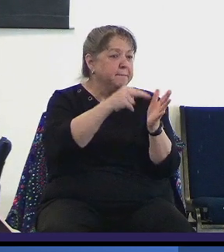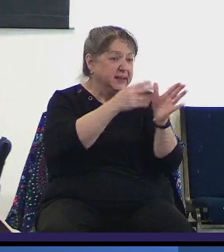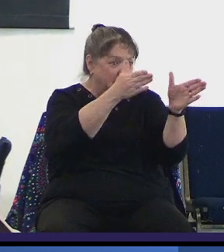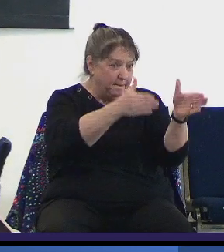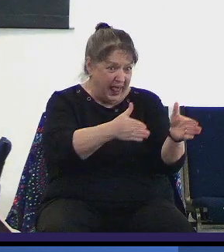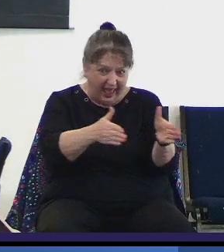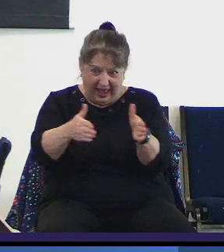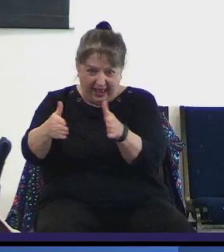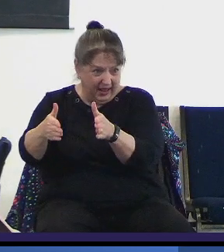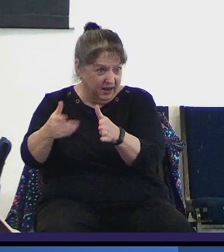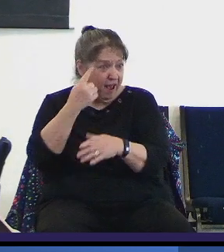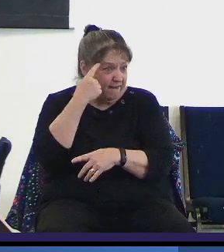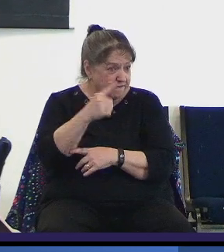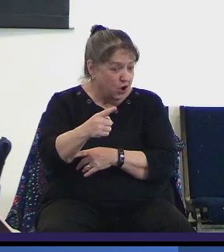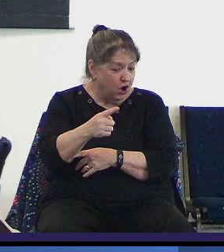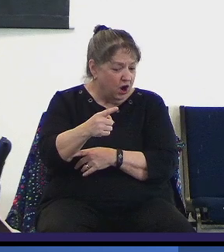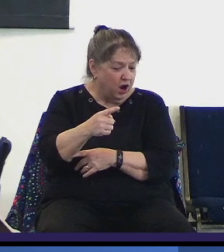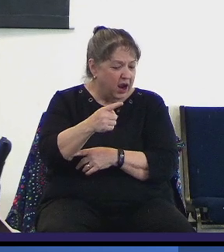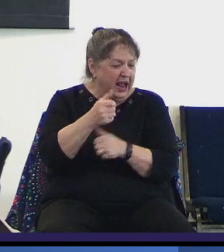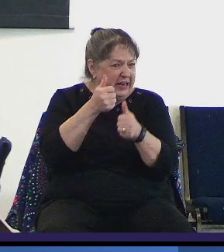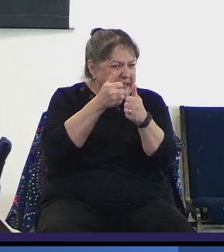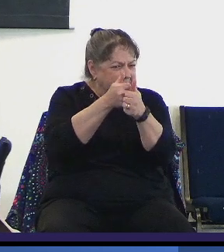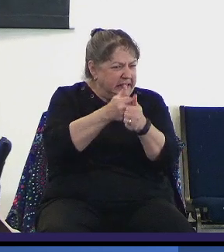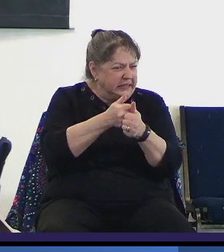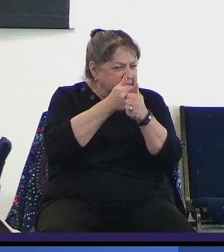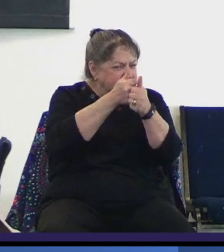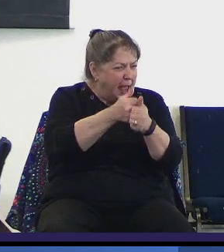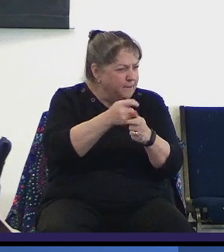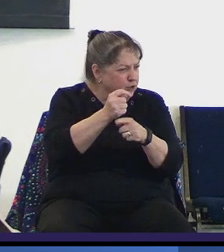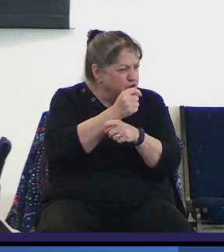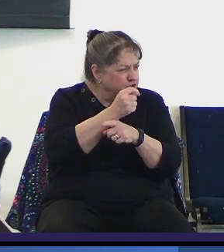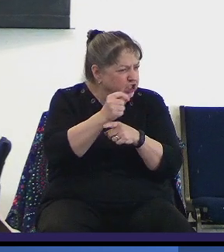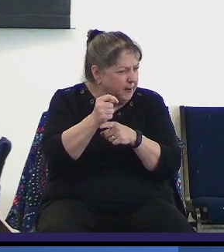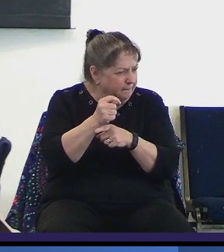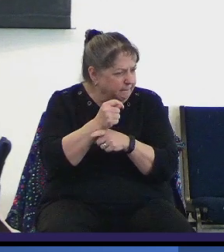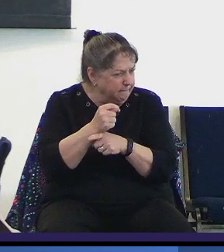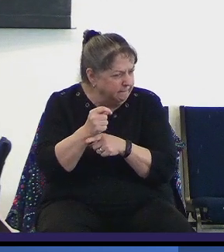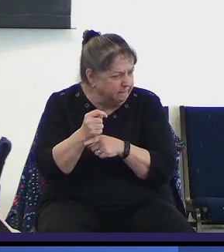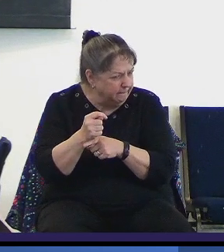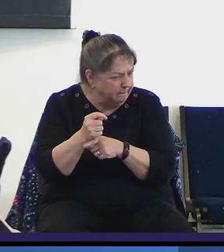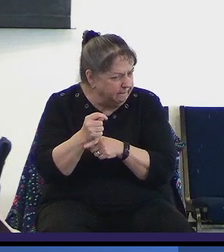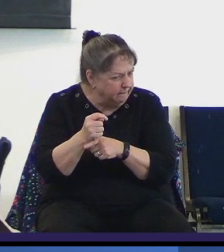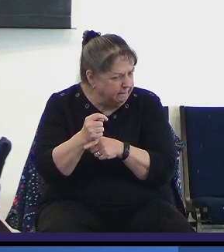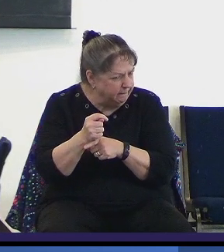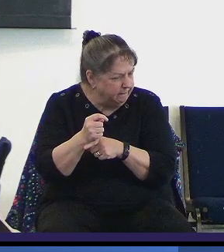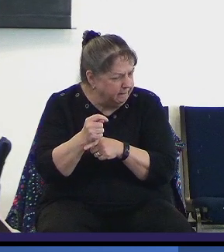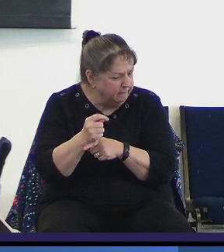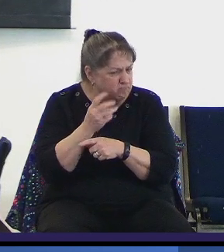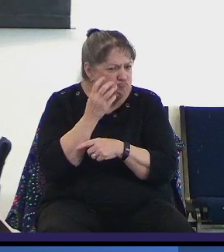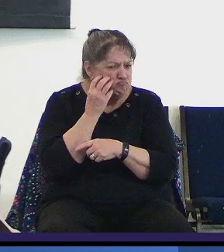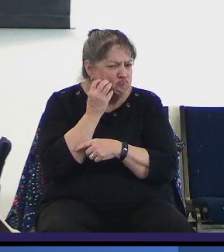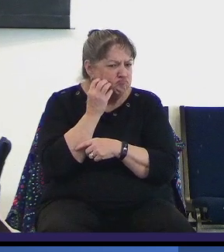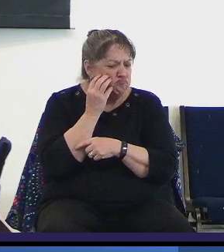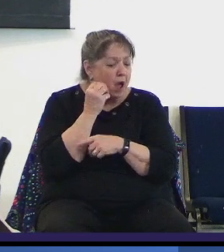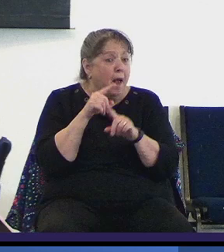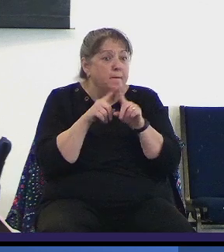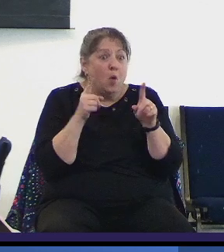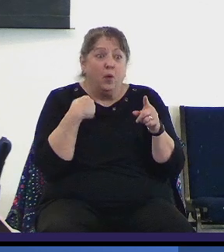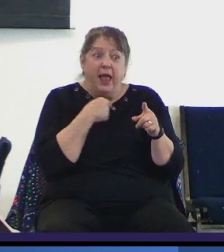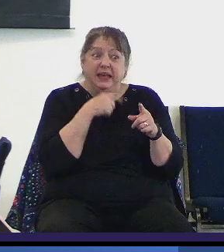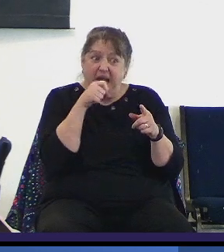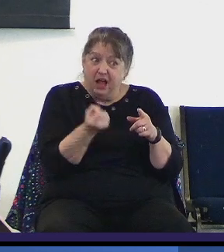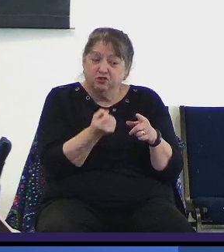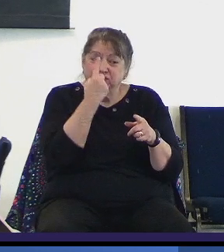discipleship throughout this year here and there. And then some obstacles to discipleship. So there's the spiritual warfare aspect and the need